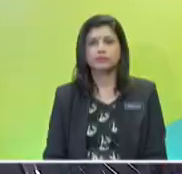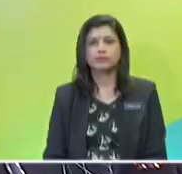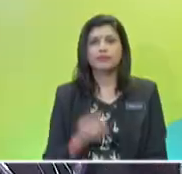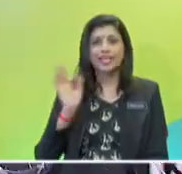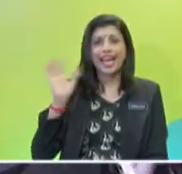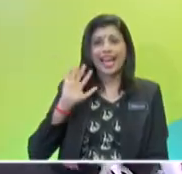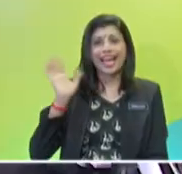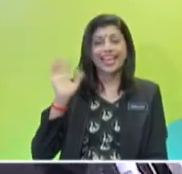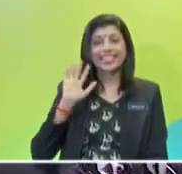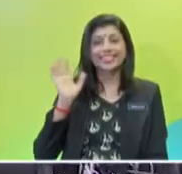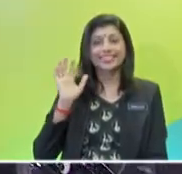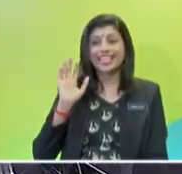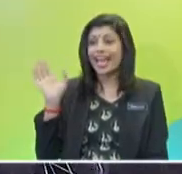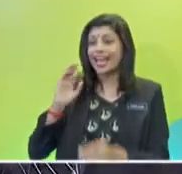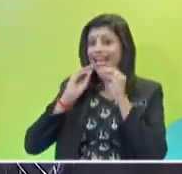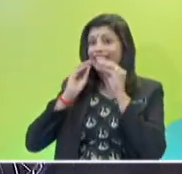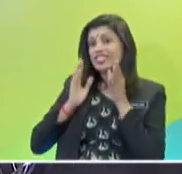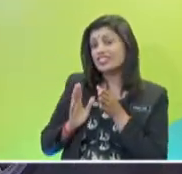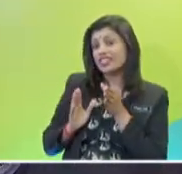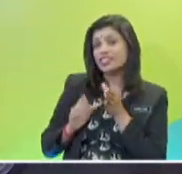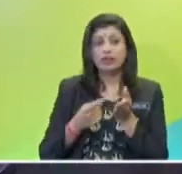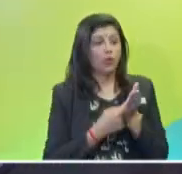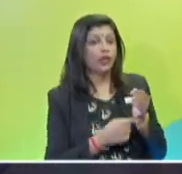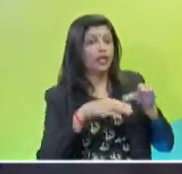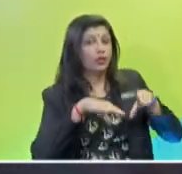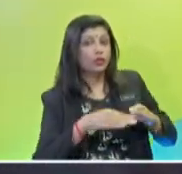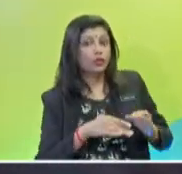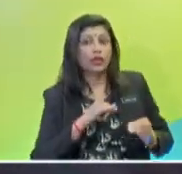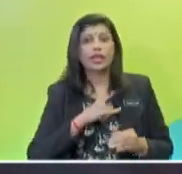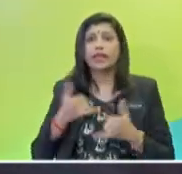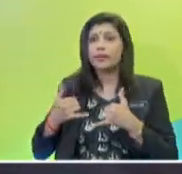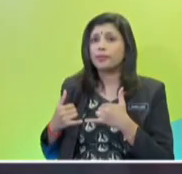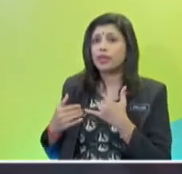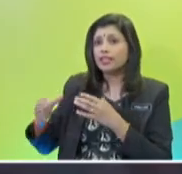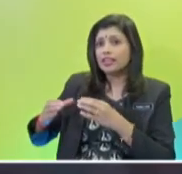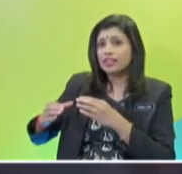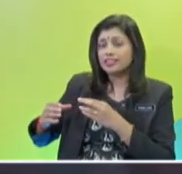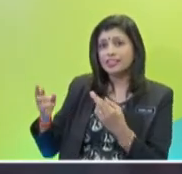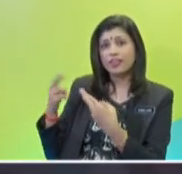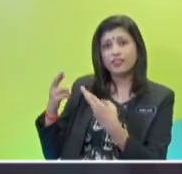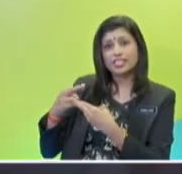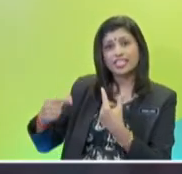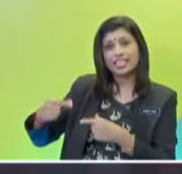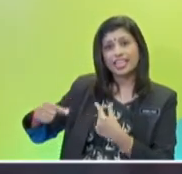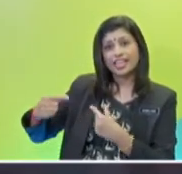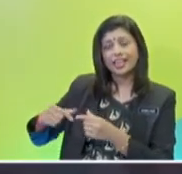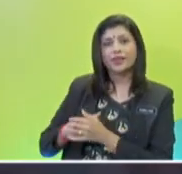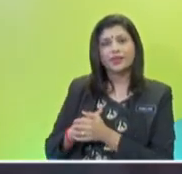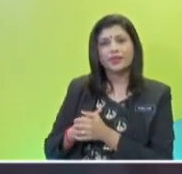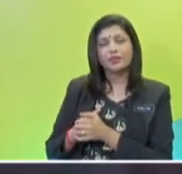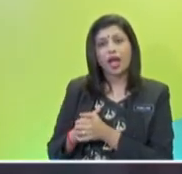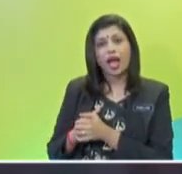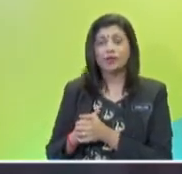Hi, Chris. Hi, teacher. What are you doing? I'm playing this car racing game. It's so fun. Wow, that looks interesting.